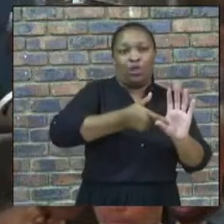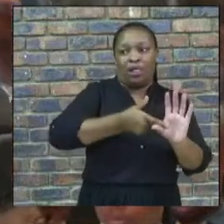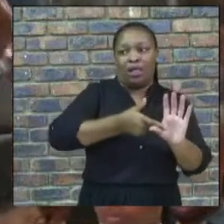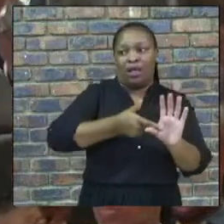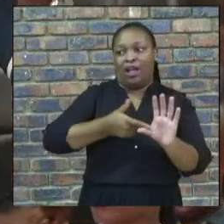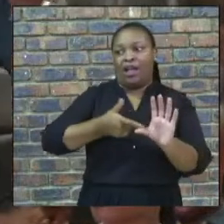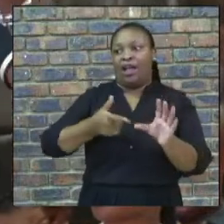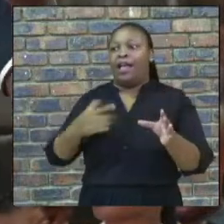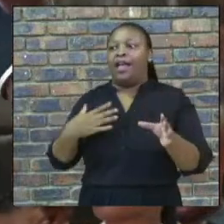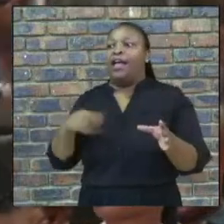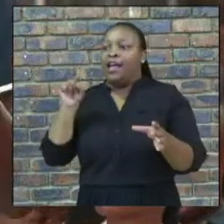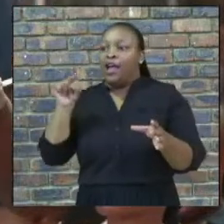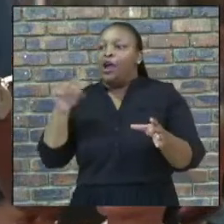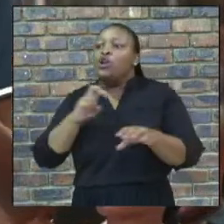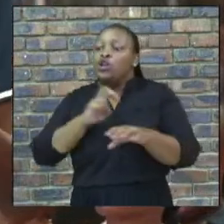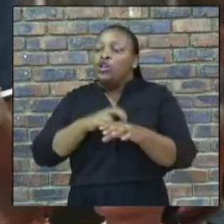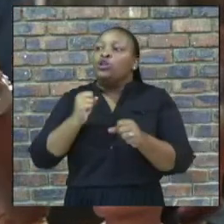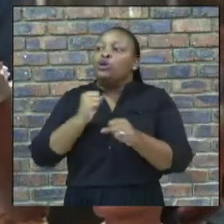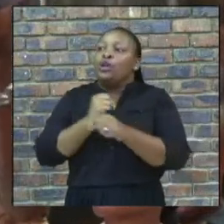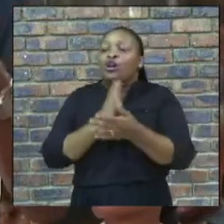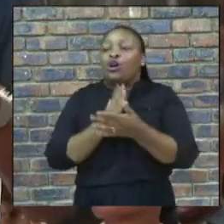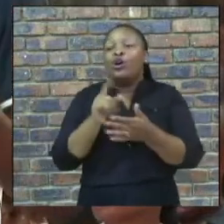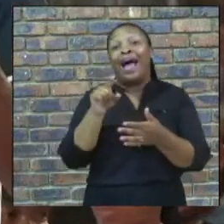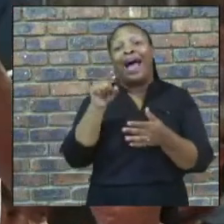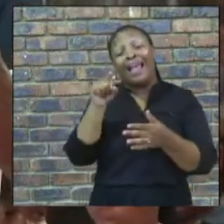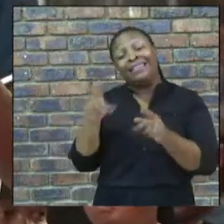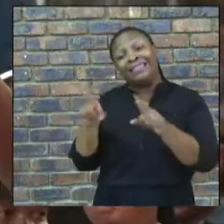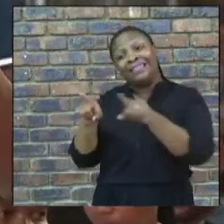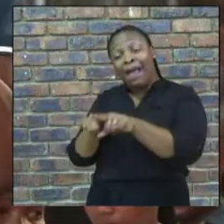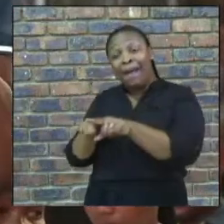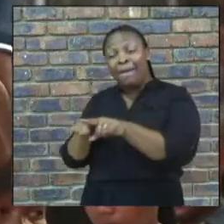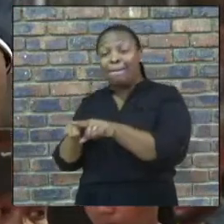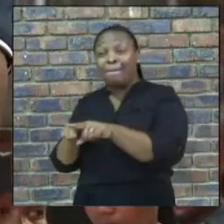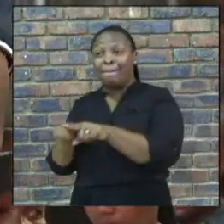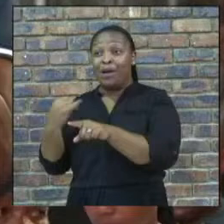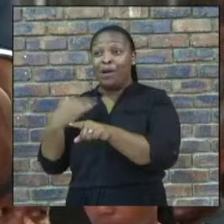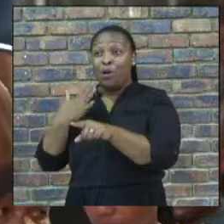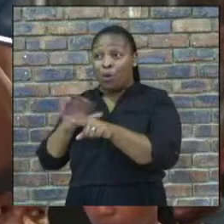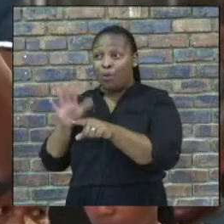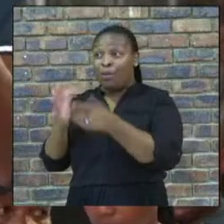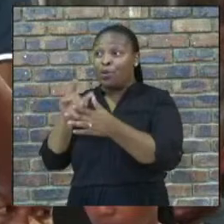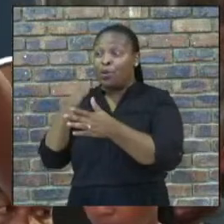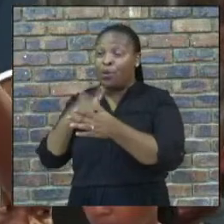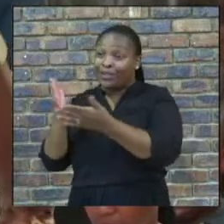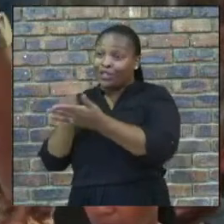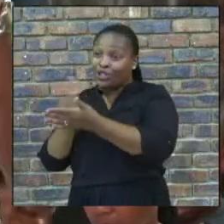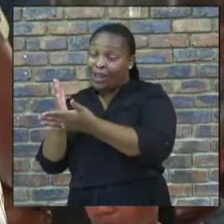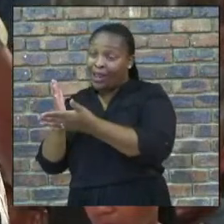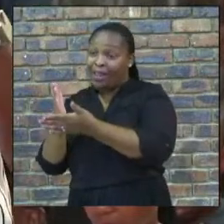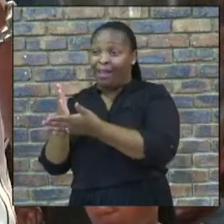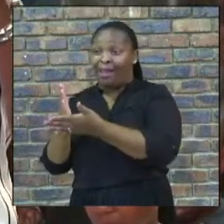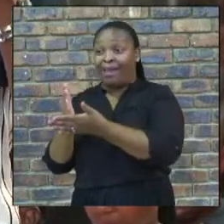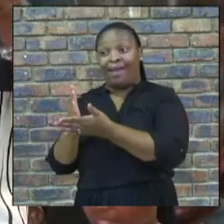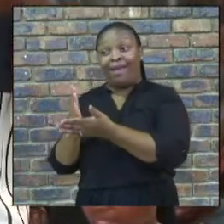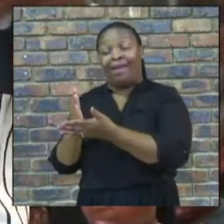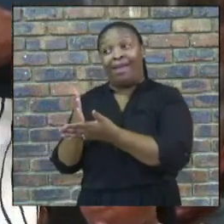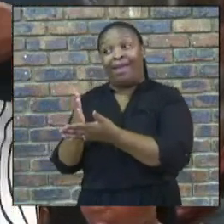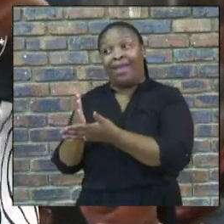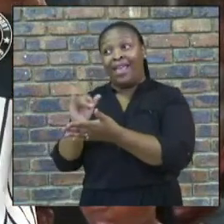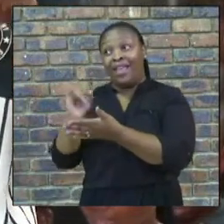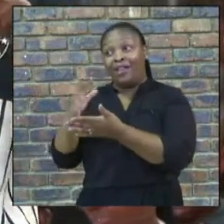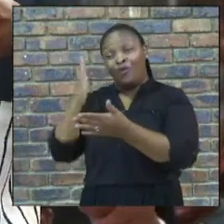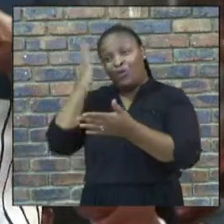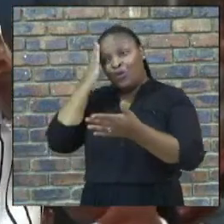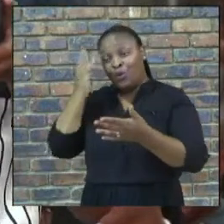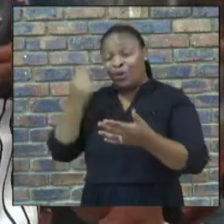ama foreign actually ala ayenza these things. Of which now they want a share in this thing. But once we know ourselves